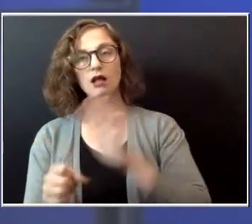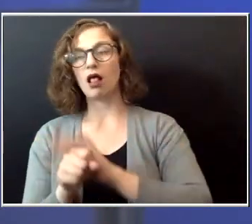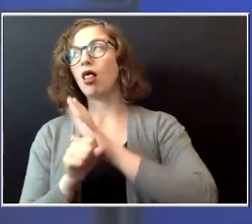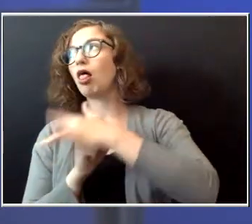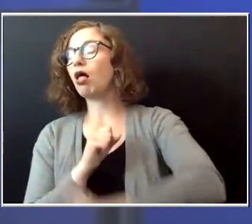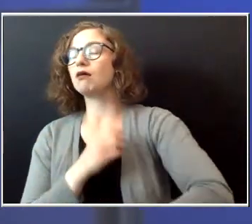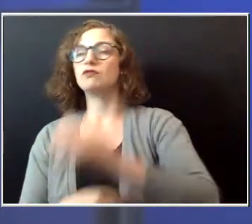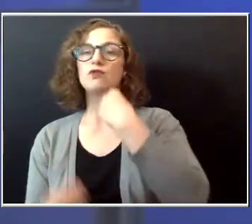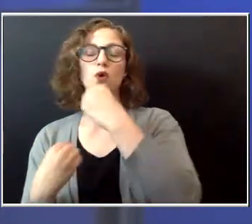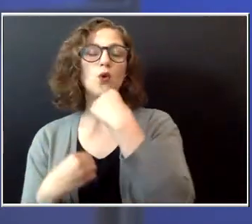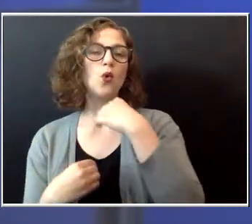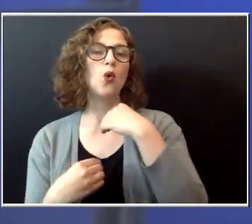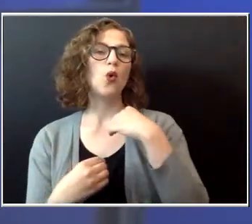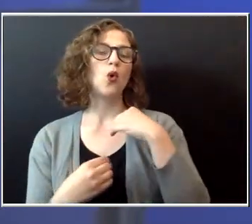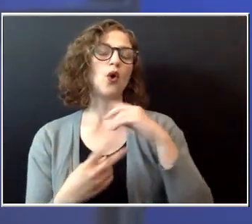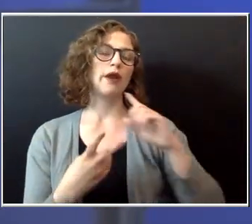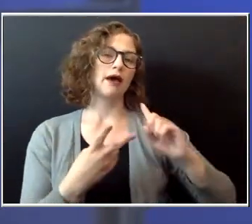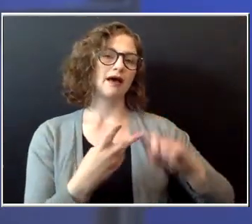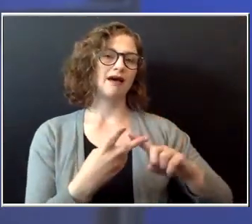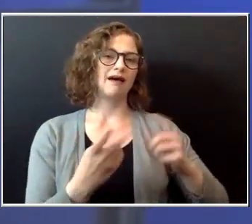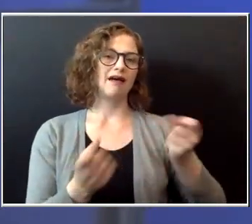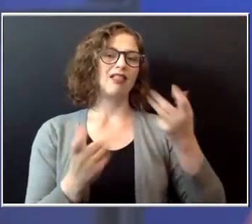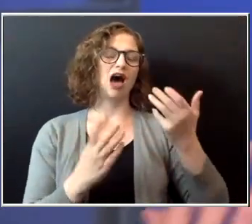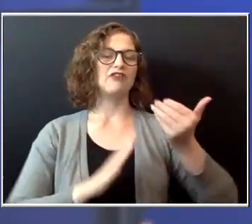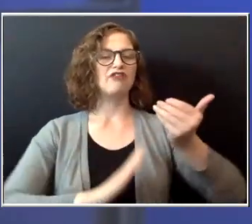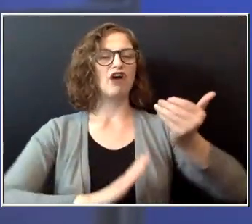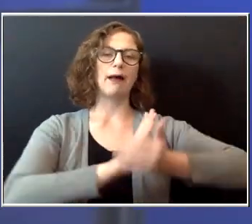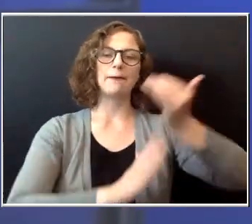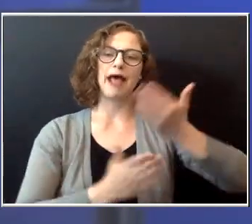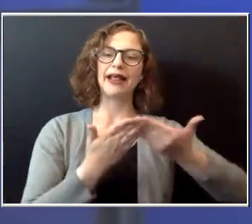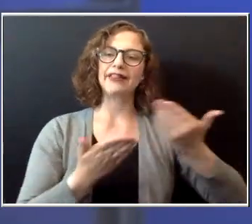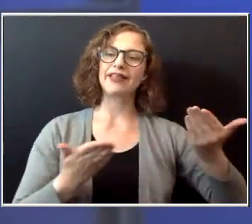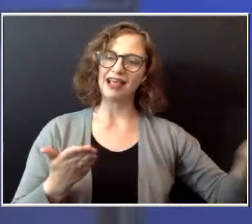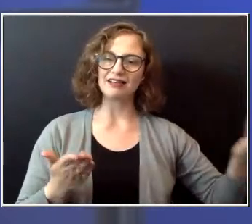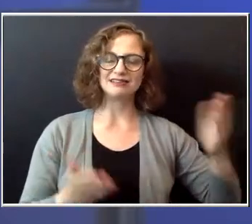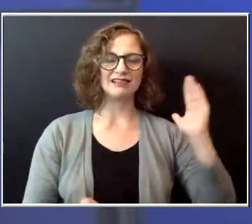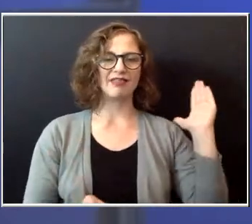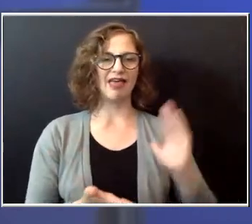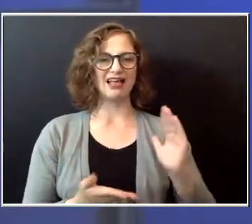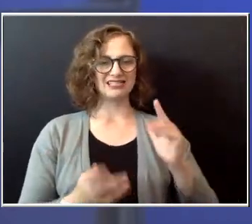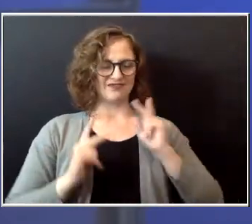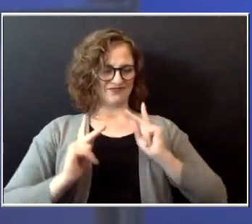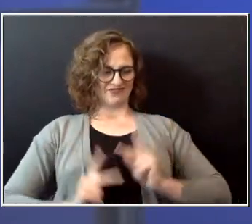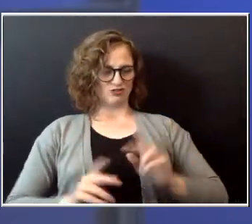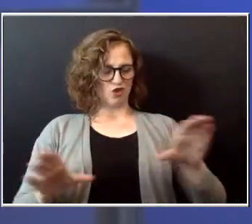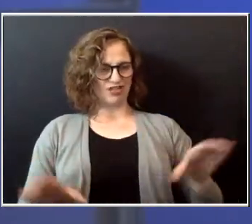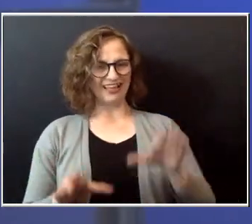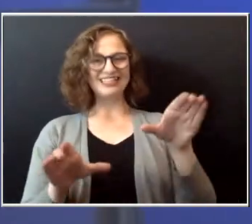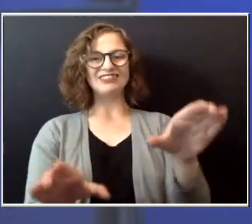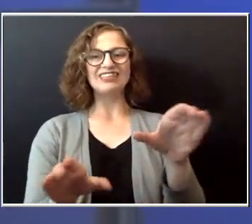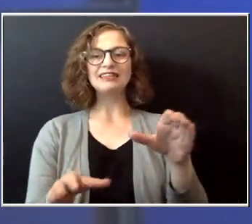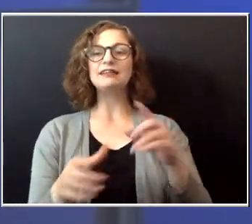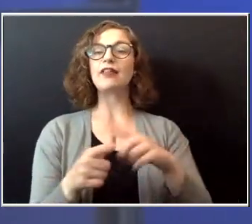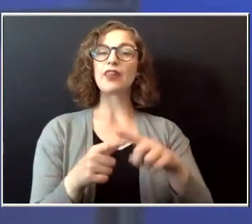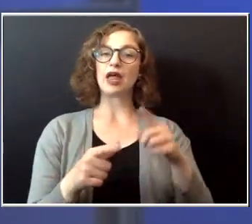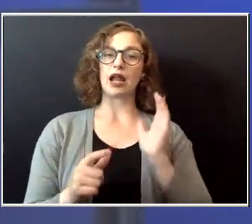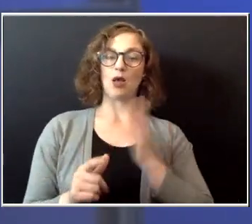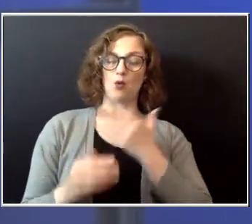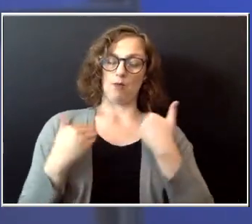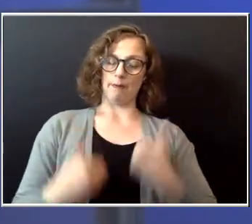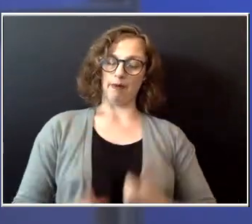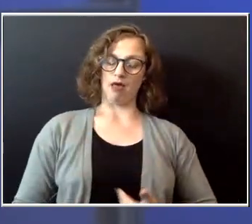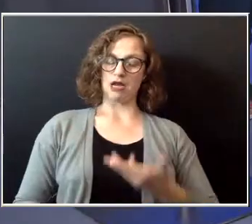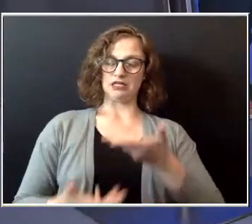physical activity. So that was sort of the beginnings of it, and then our physiology interacts with that, and it's kind of a perfect